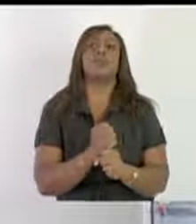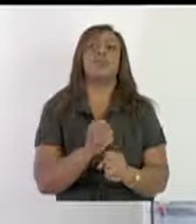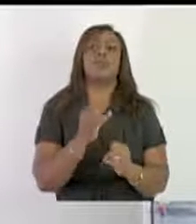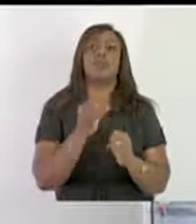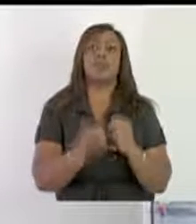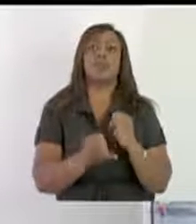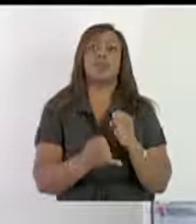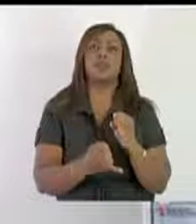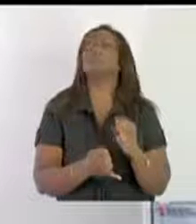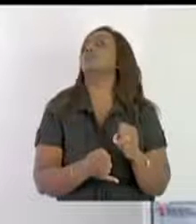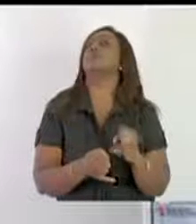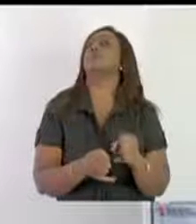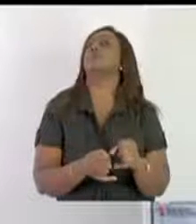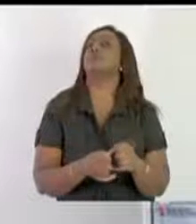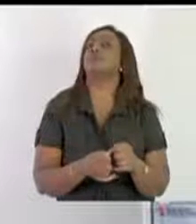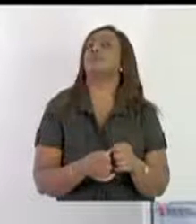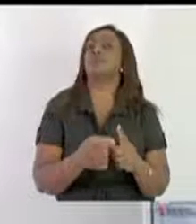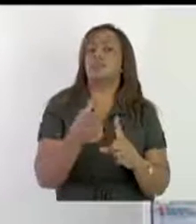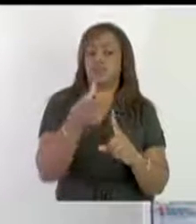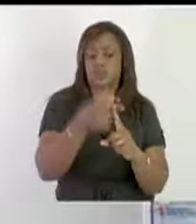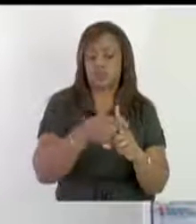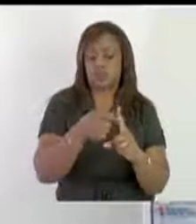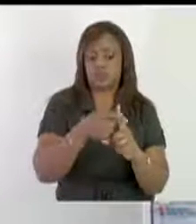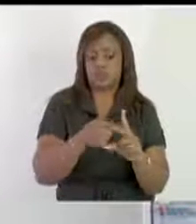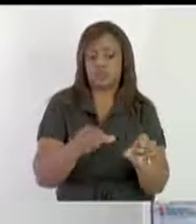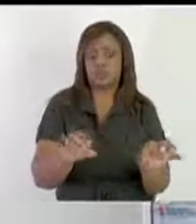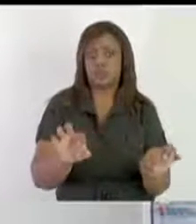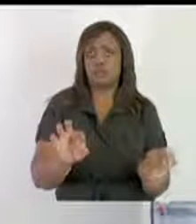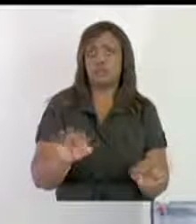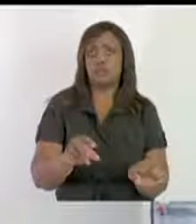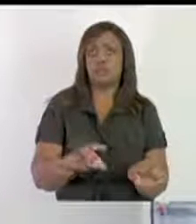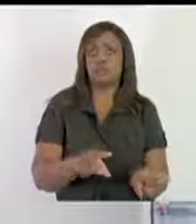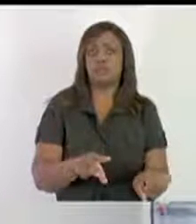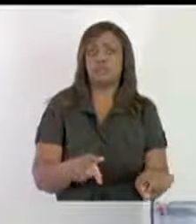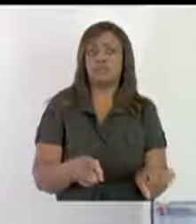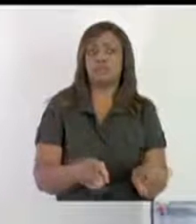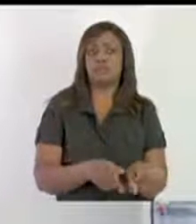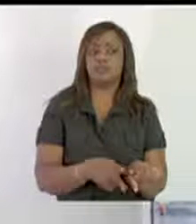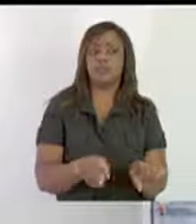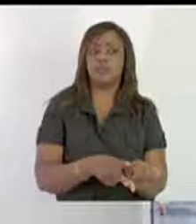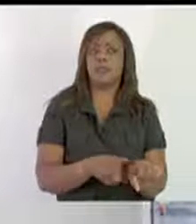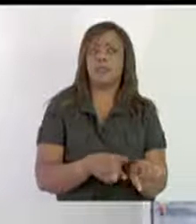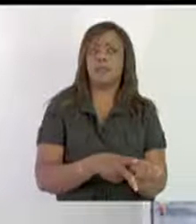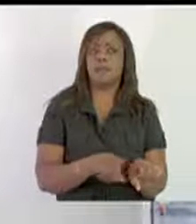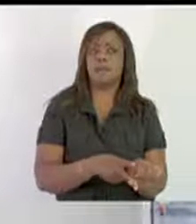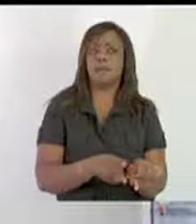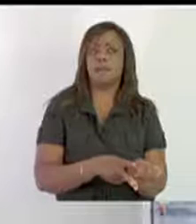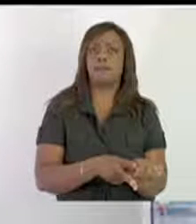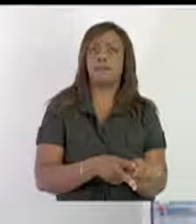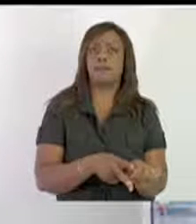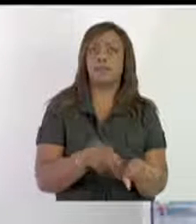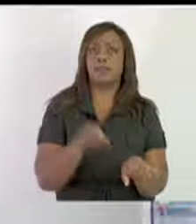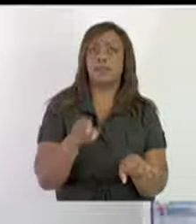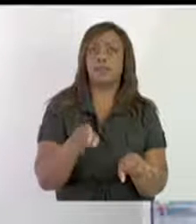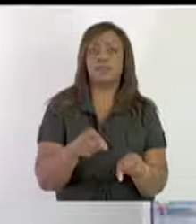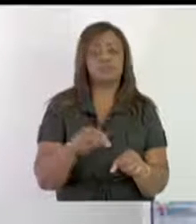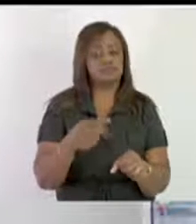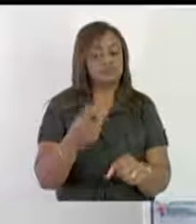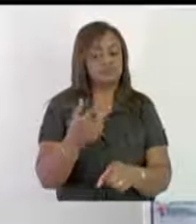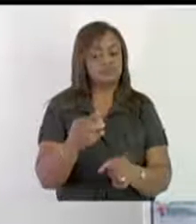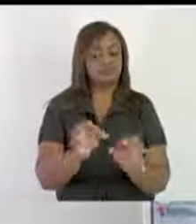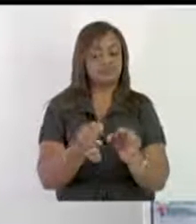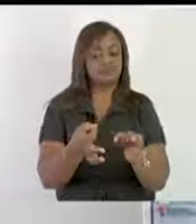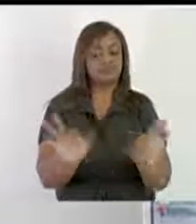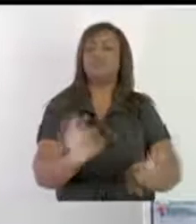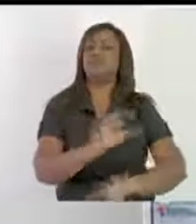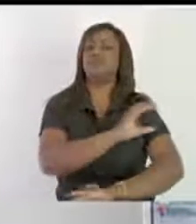condom use. So we have different types of condoms. You can find the condoms at the clinics or hospitals. And